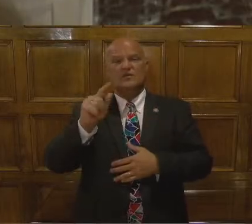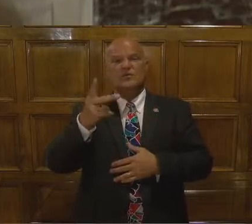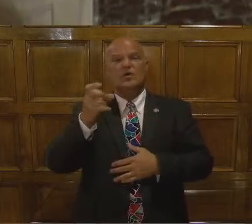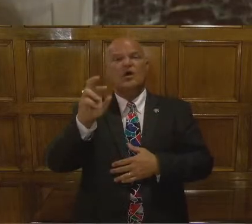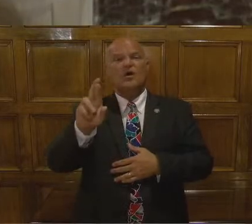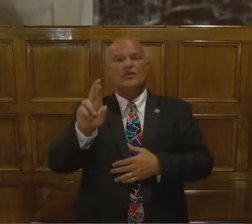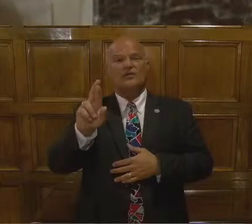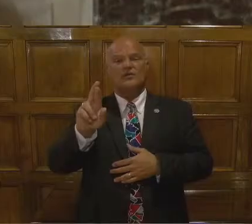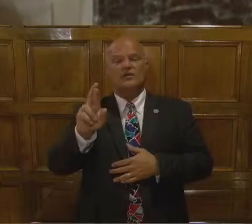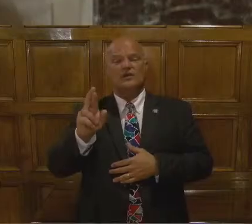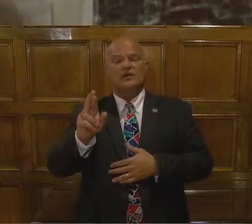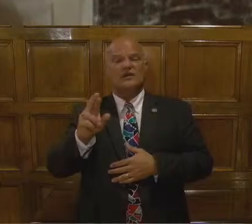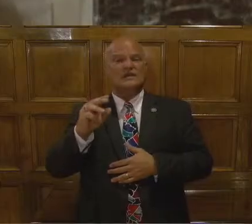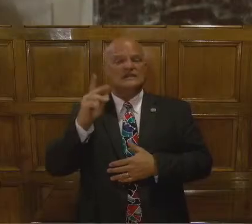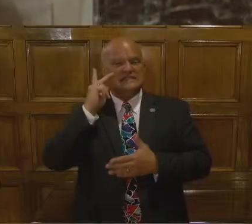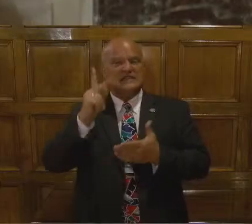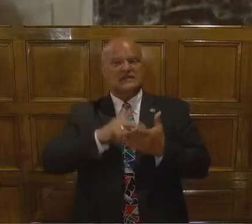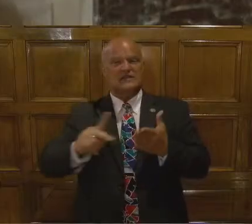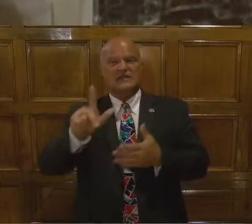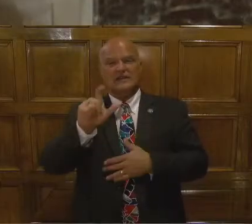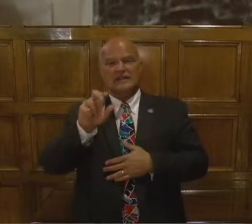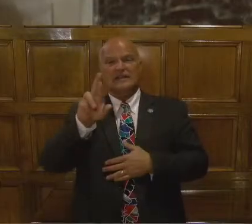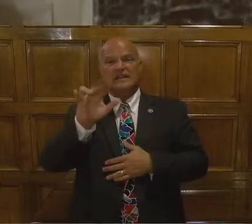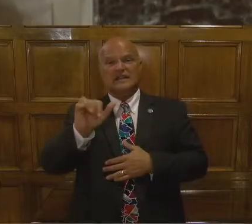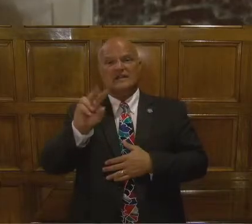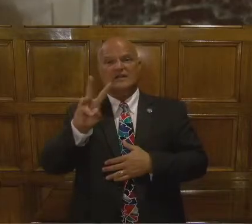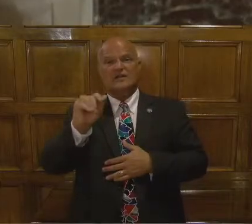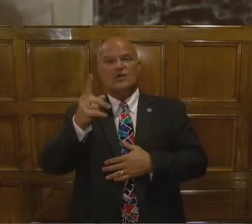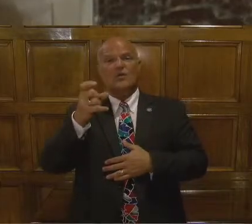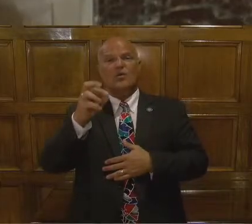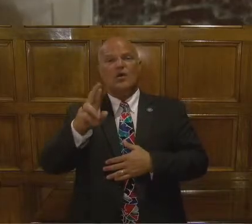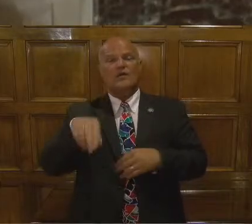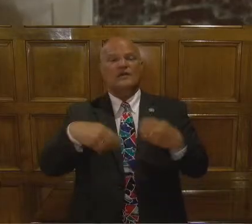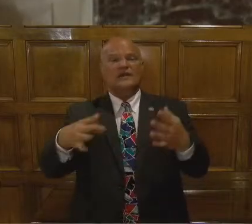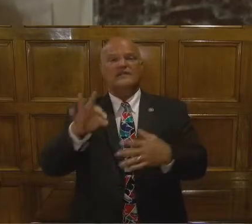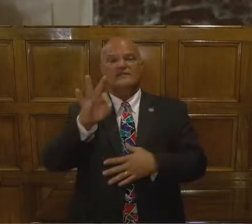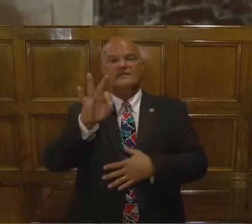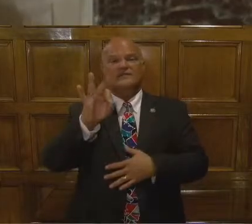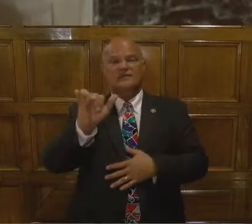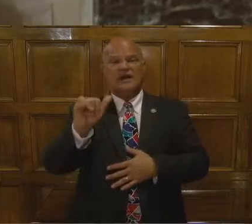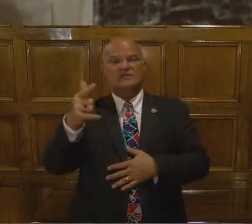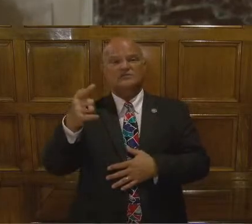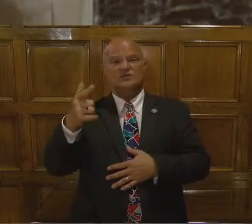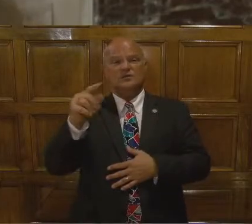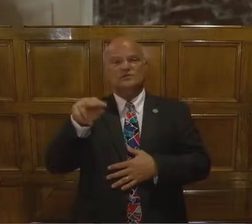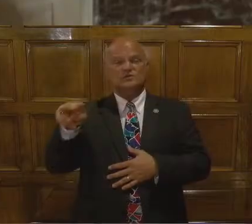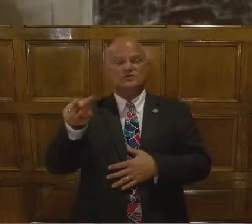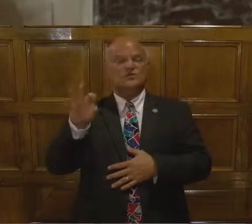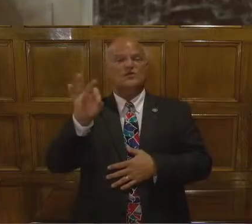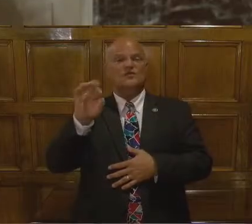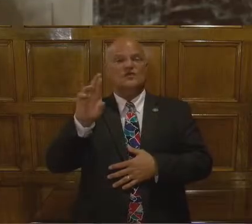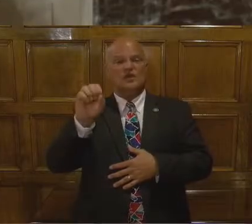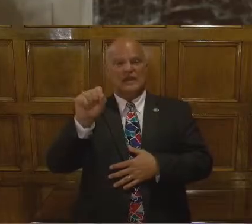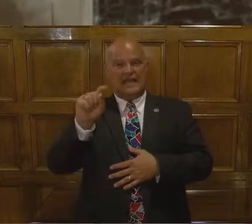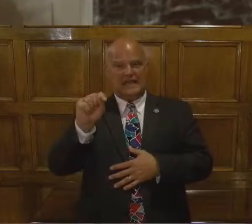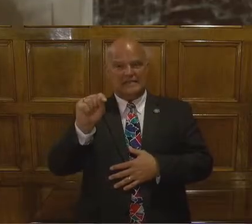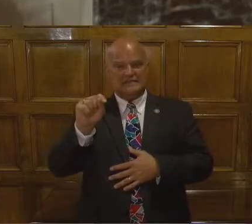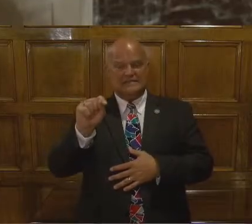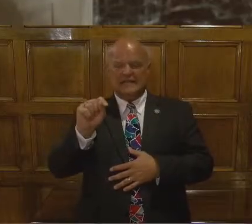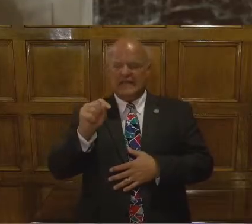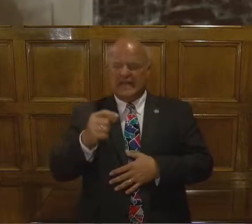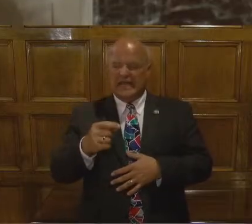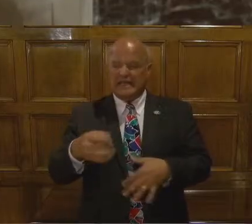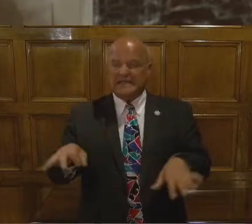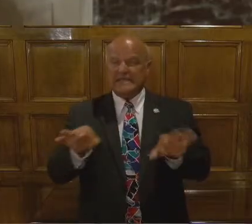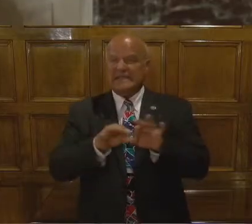authorized Secretary Larry Walther to revise the FY21 forecast. And the key fact